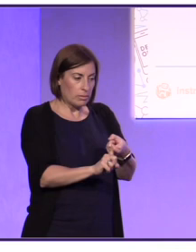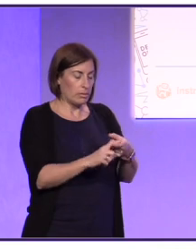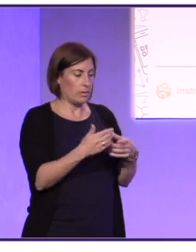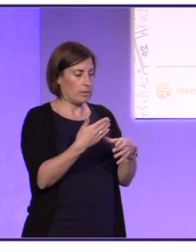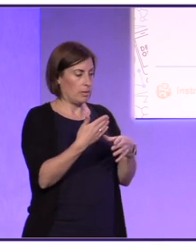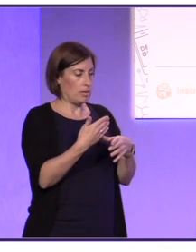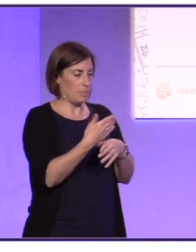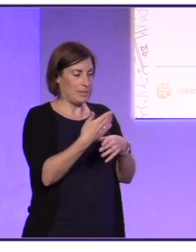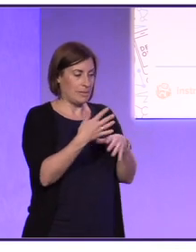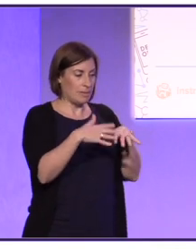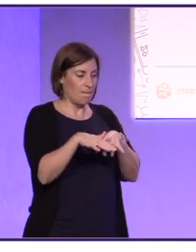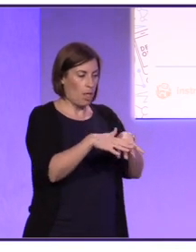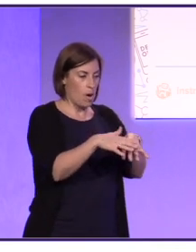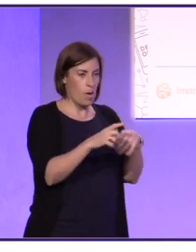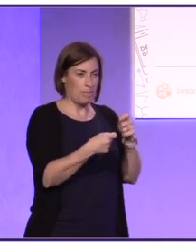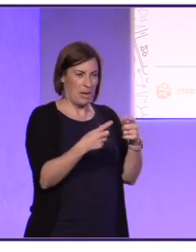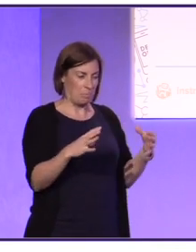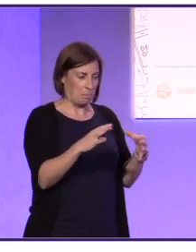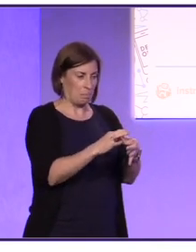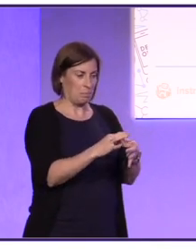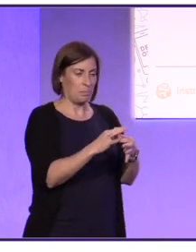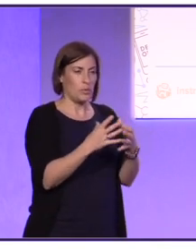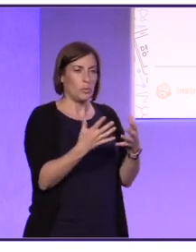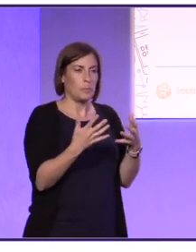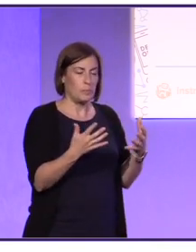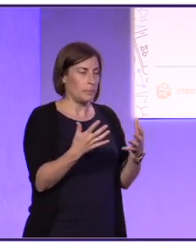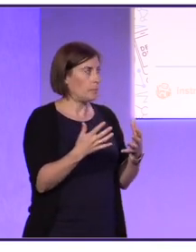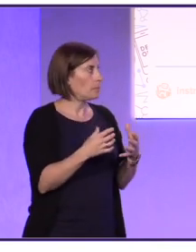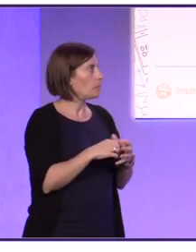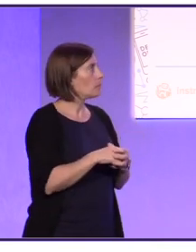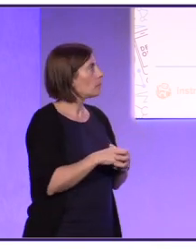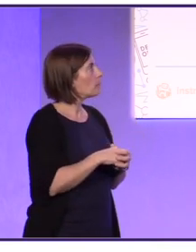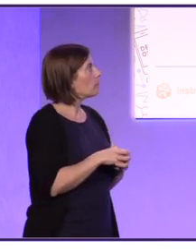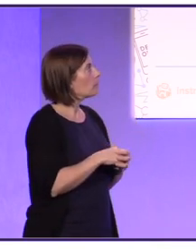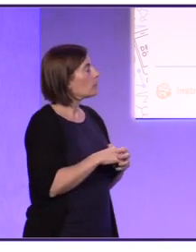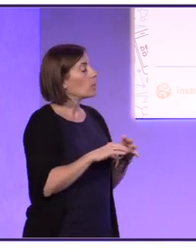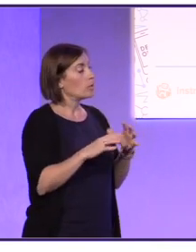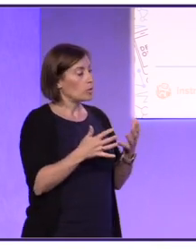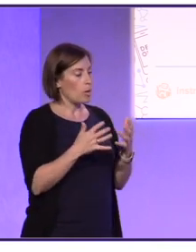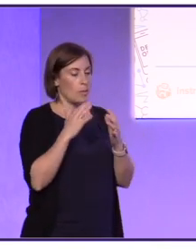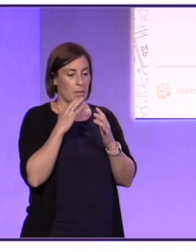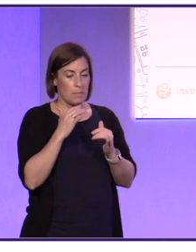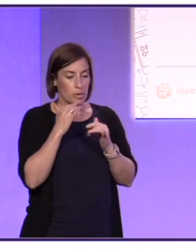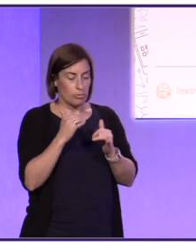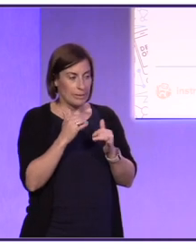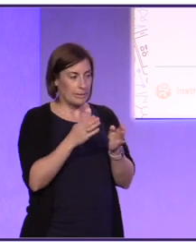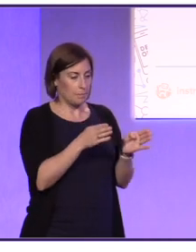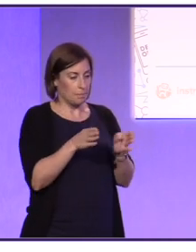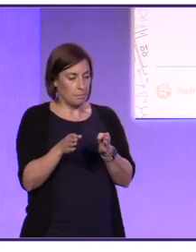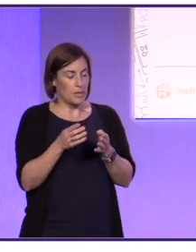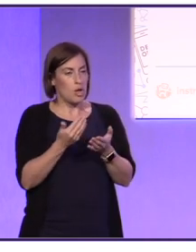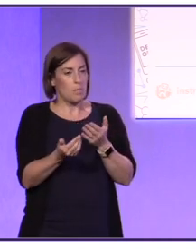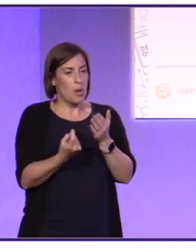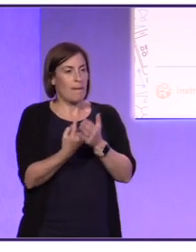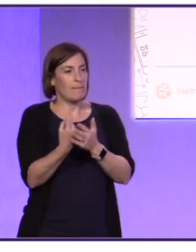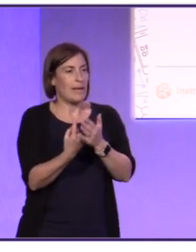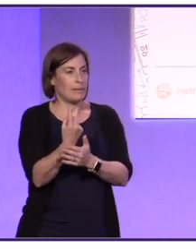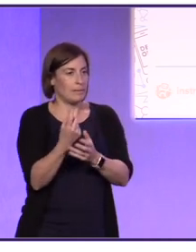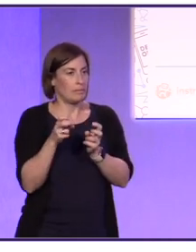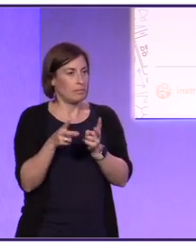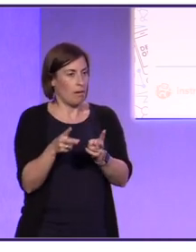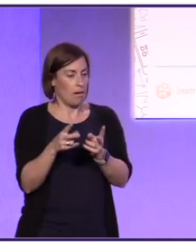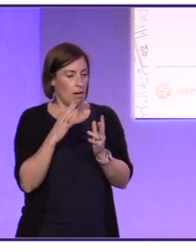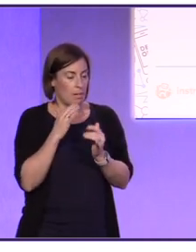So what we did is actually we moved our monitoring towards event-style monitoring,